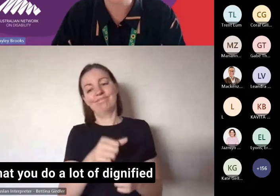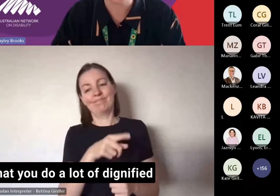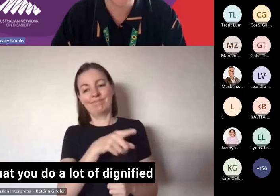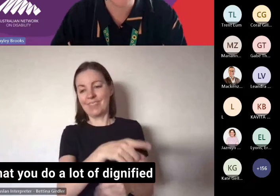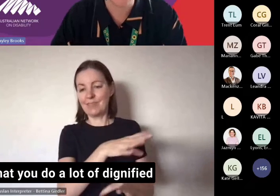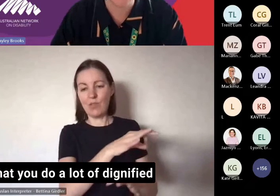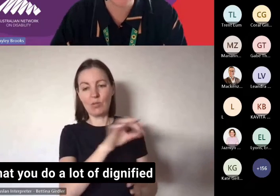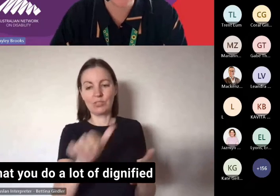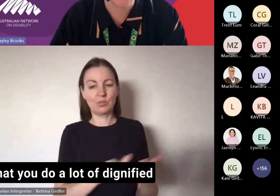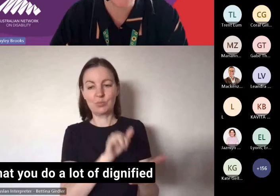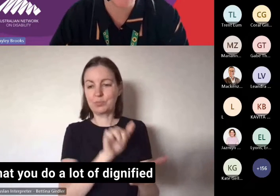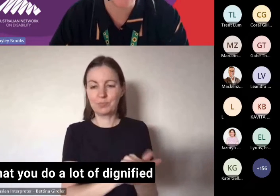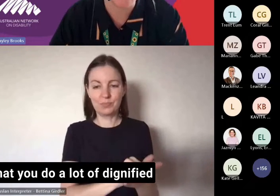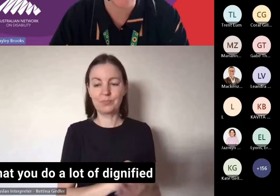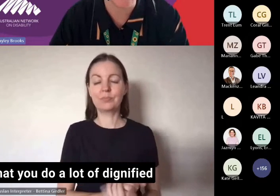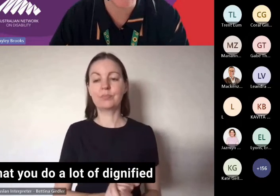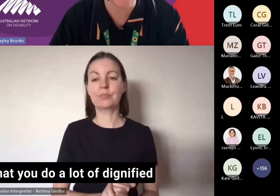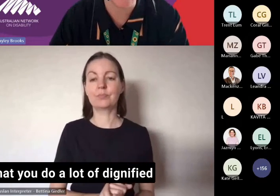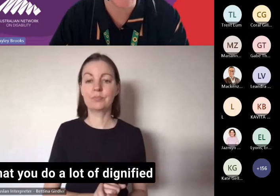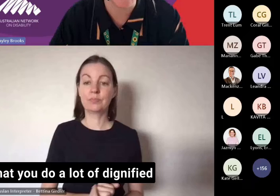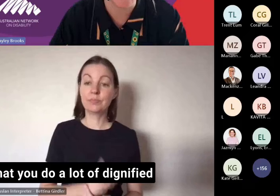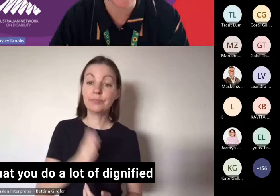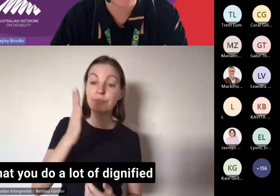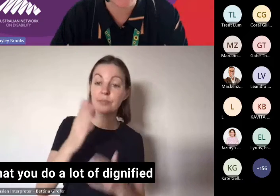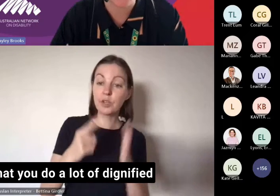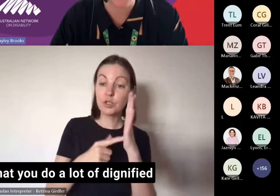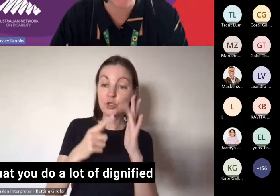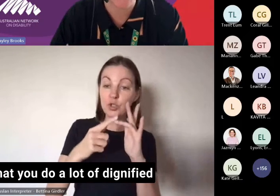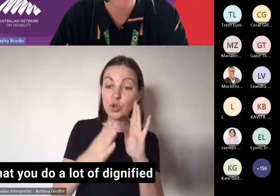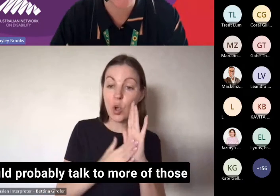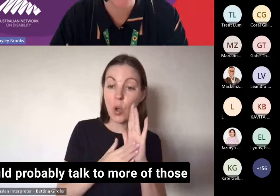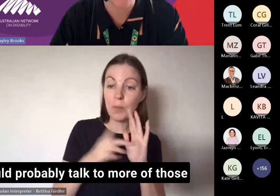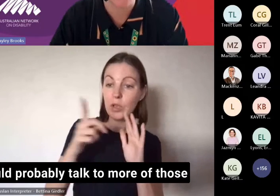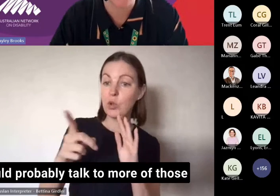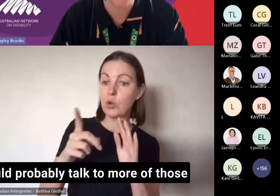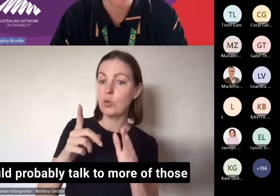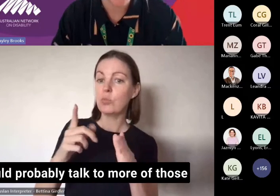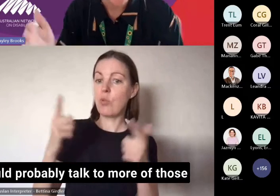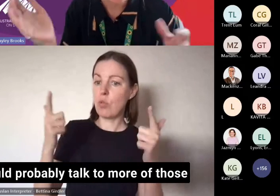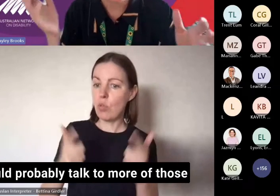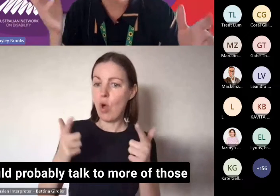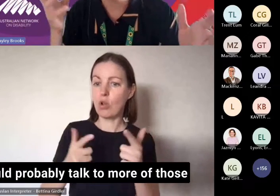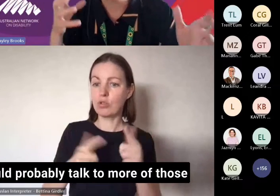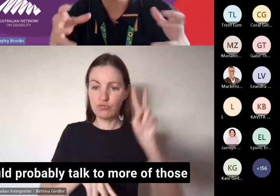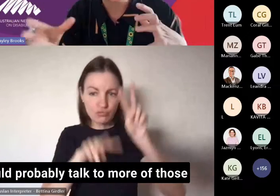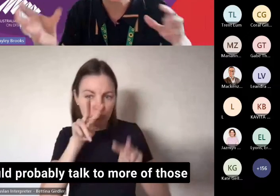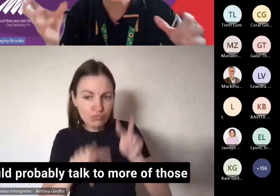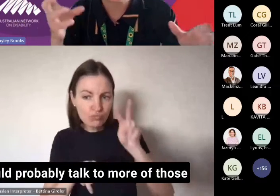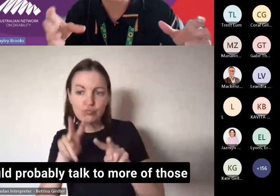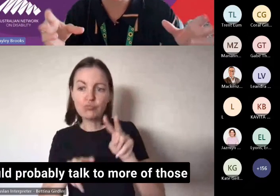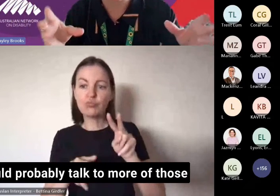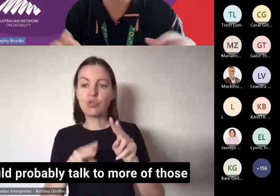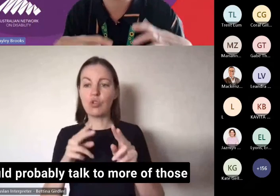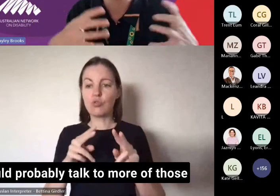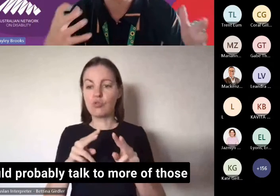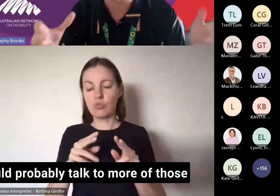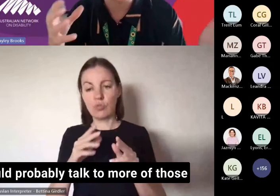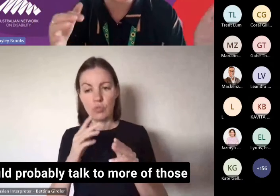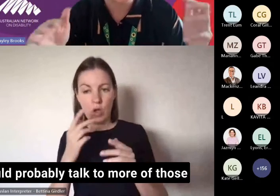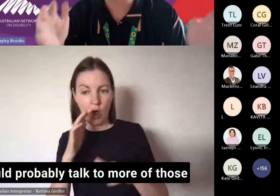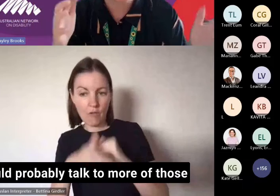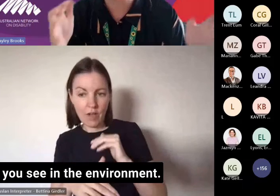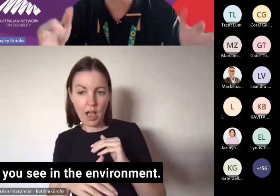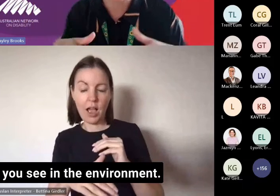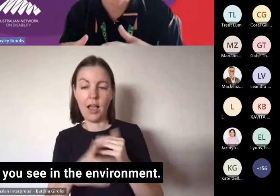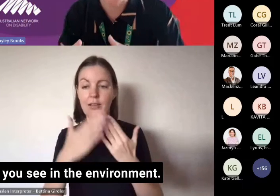And Tom, given that you do a lot of dignified access reviews, you could probably talk to more